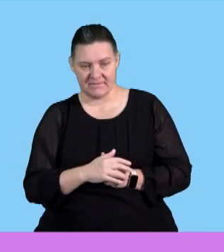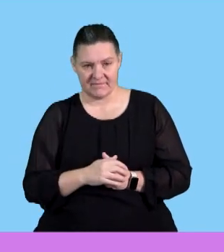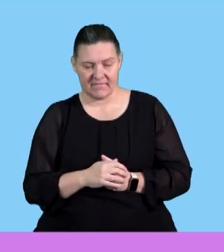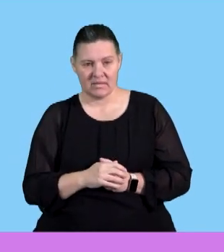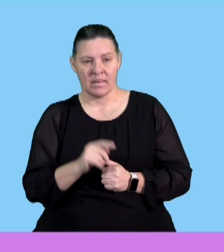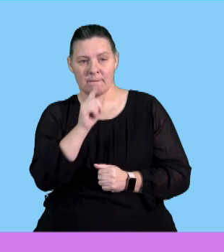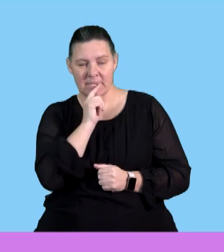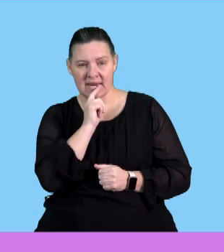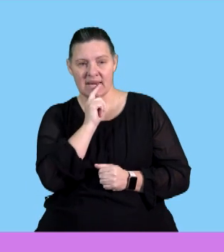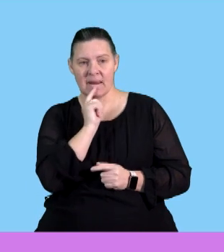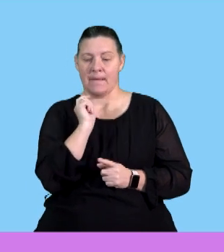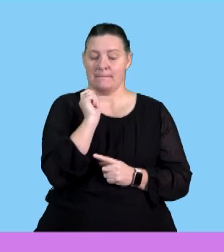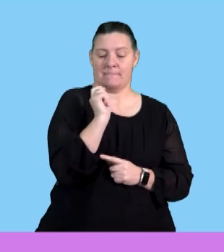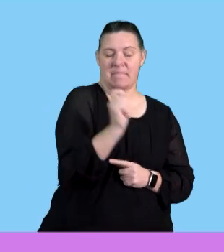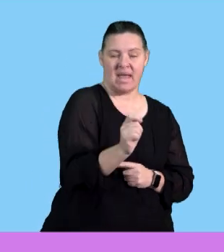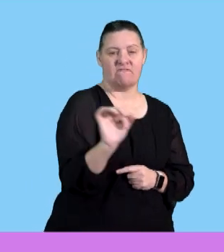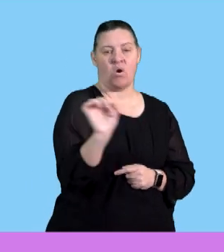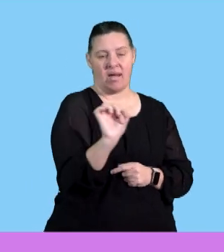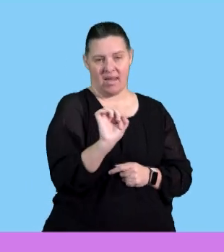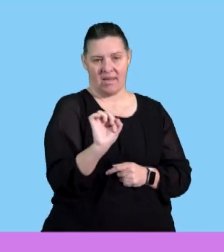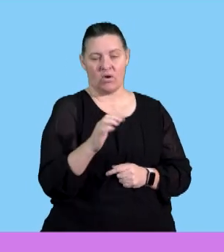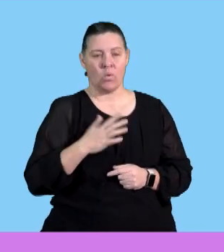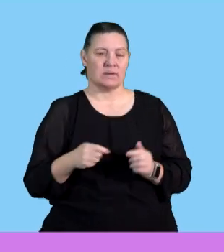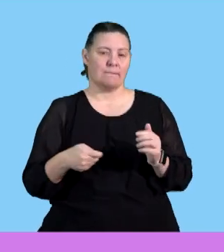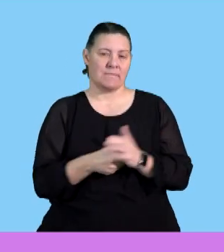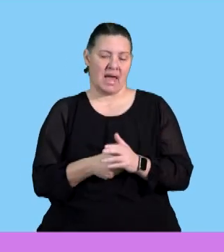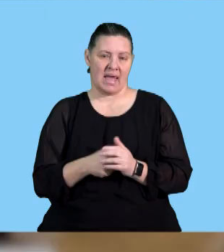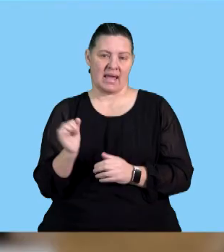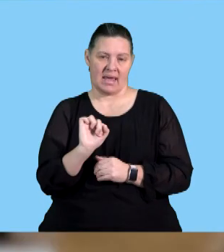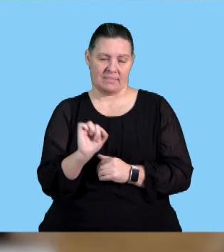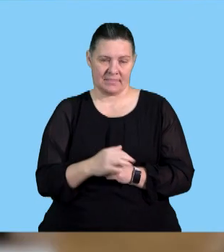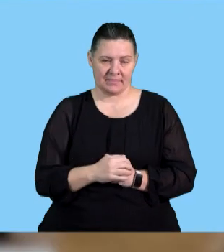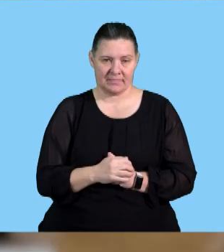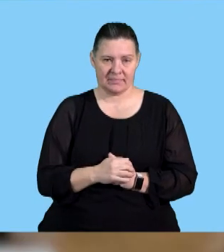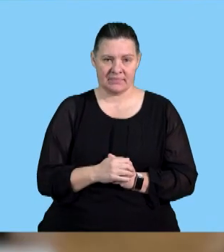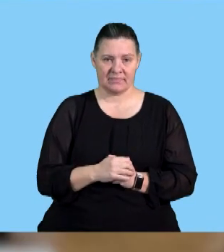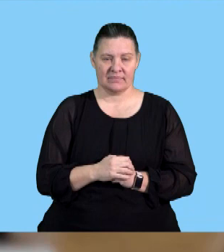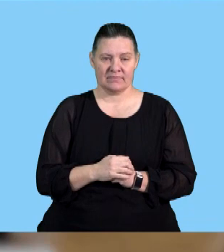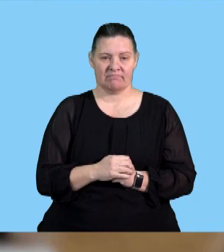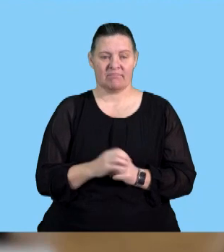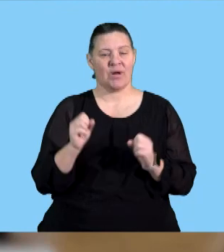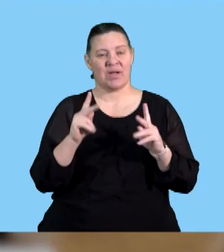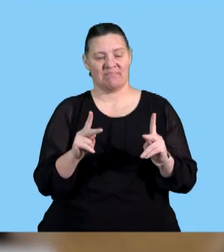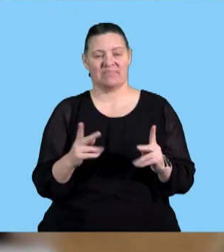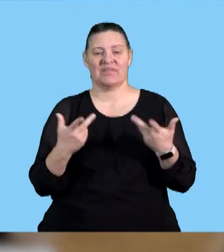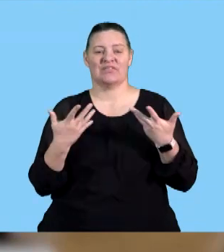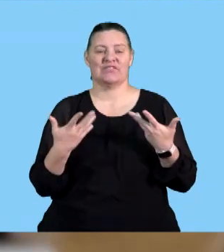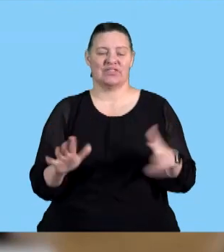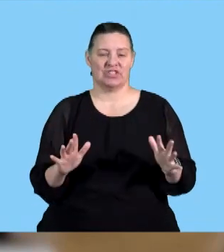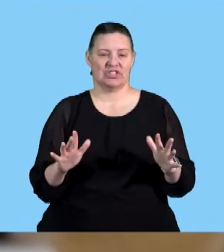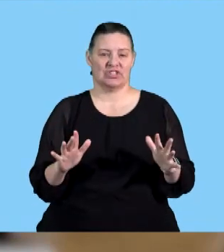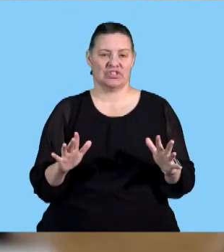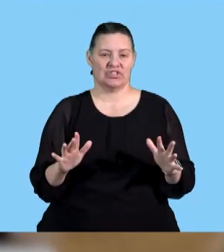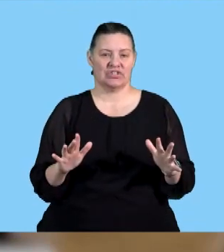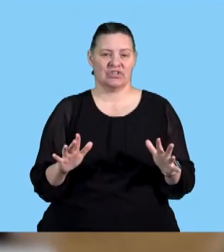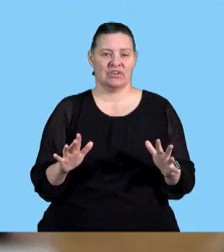190,095. So meaning this is the total amount I'll be paying if I want to purchase this car. All right, learners, that's it